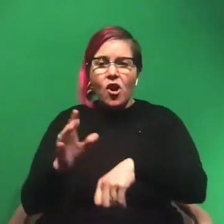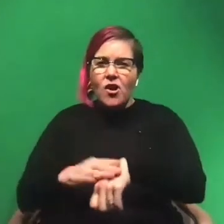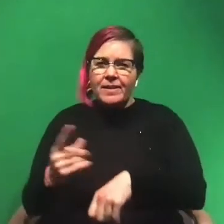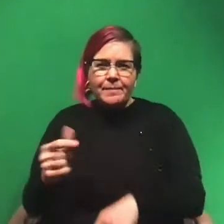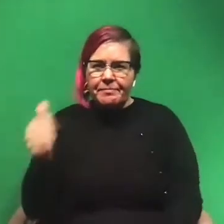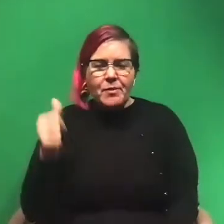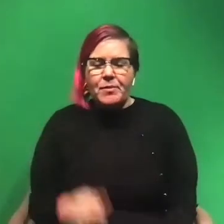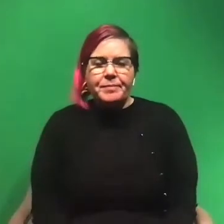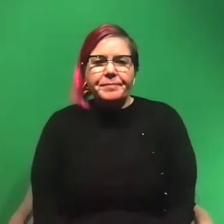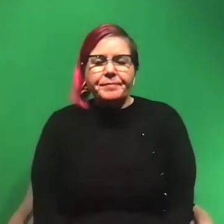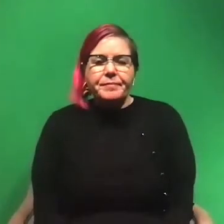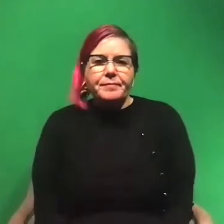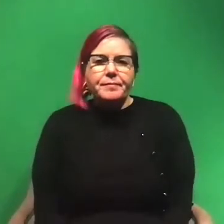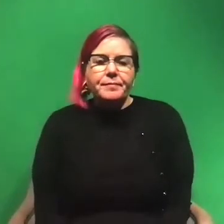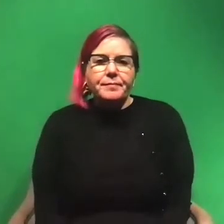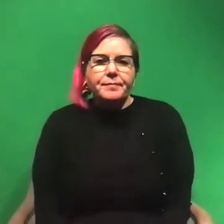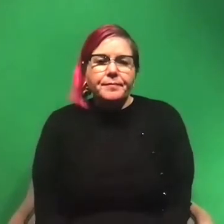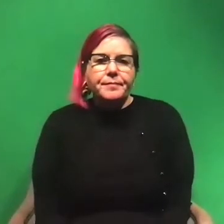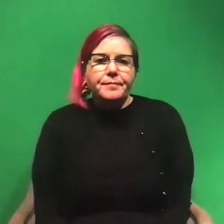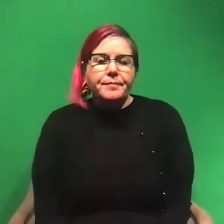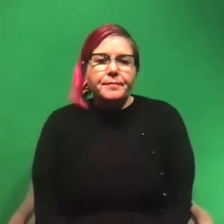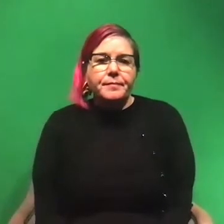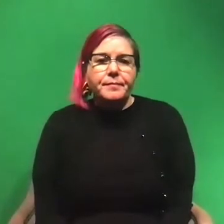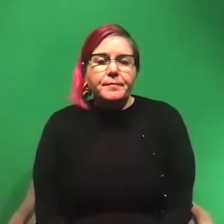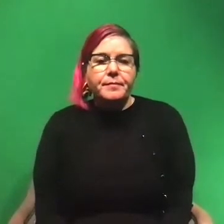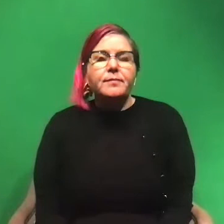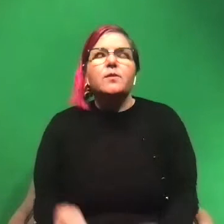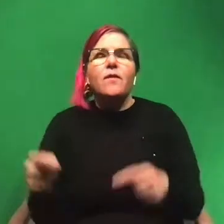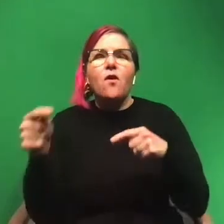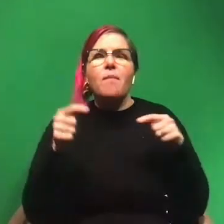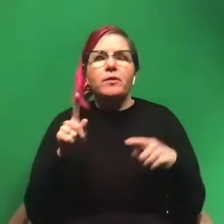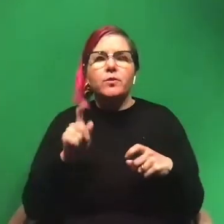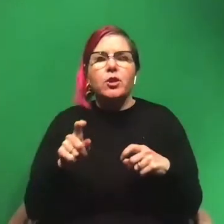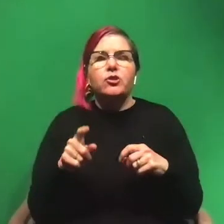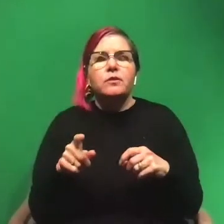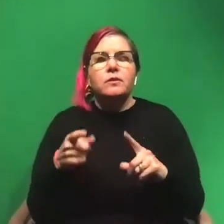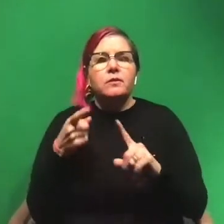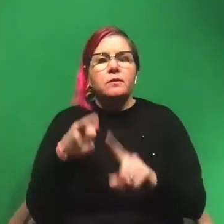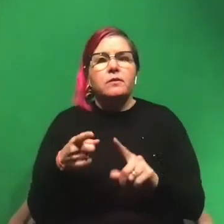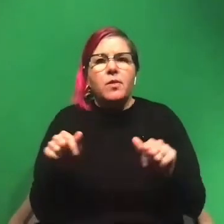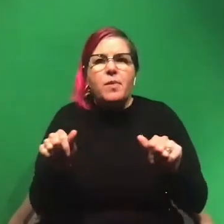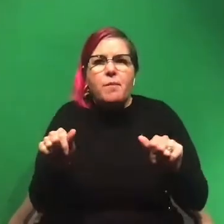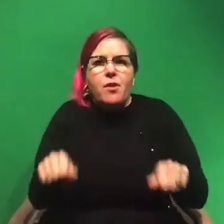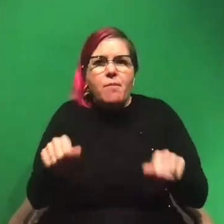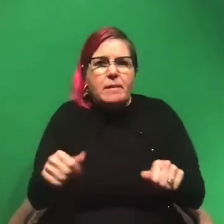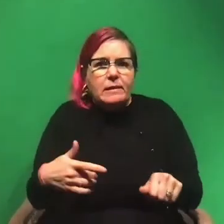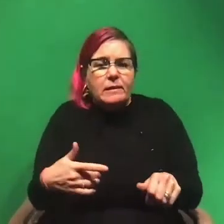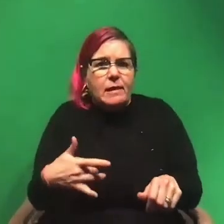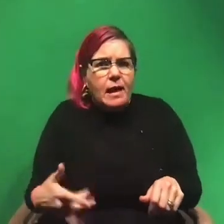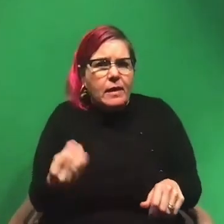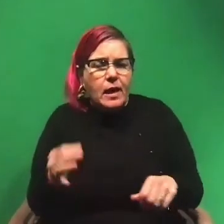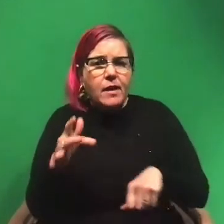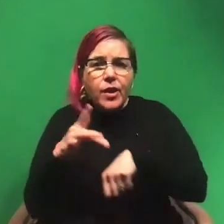to emerge. So getting back to the question, it all comes down to probability of contact and frequency,